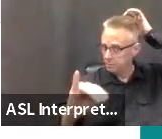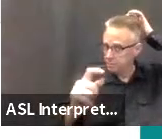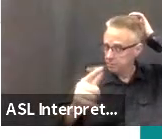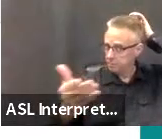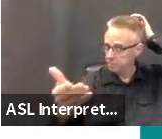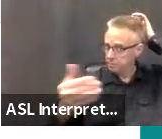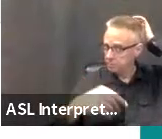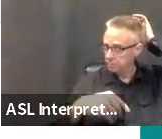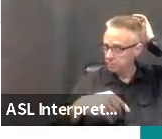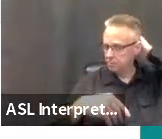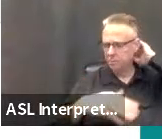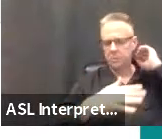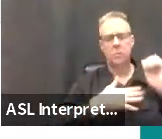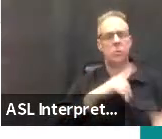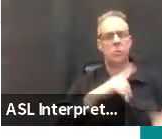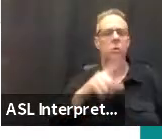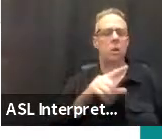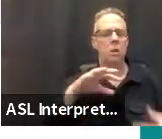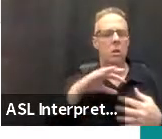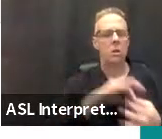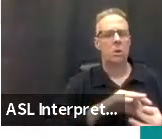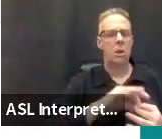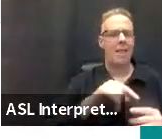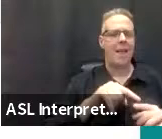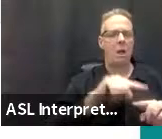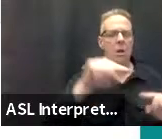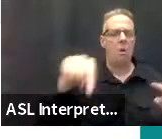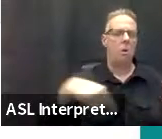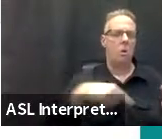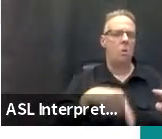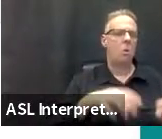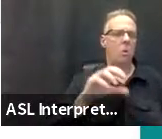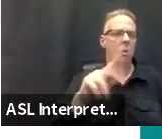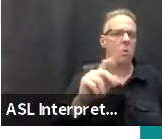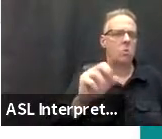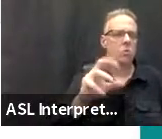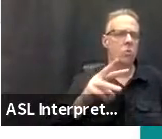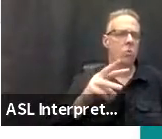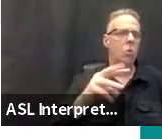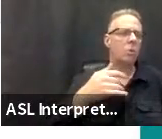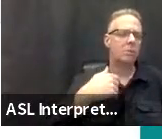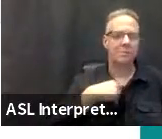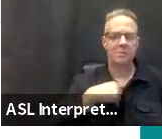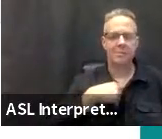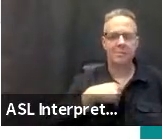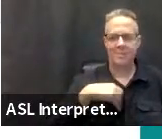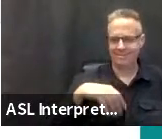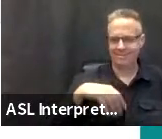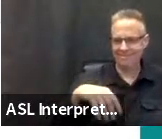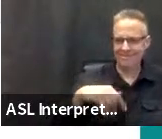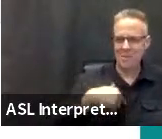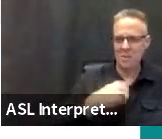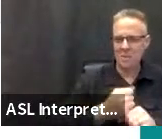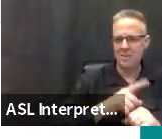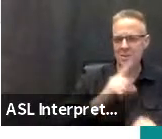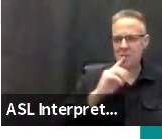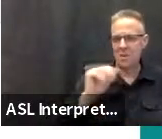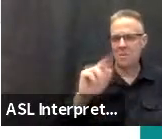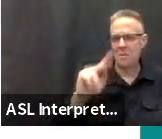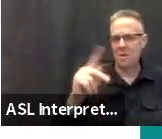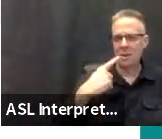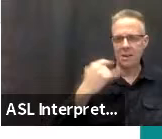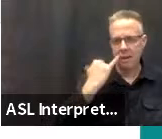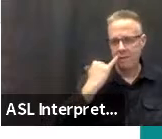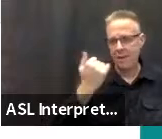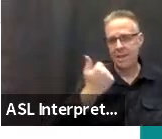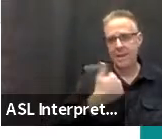Yeah. My questions had to do with the corkscrew, so maybe I can just wait and see if they still exist. So I want to make sure if, you know, Mark asked the question, if